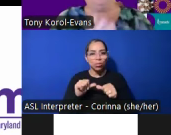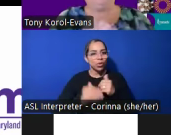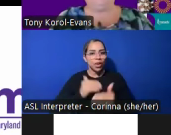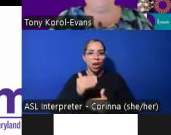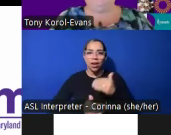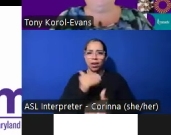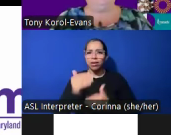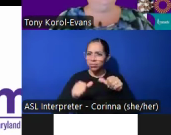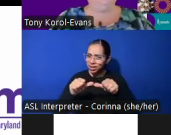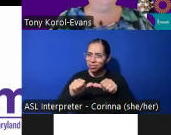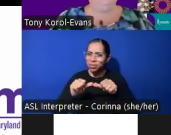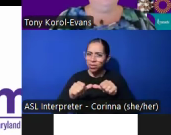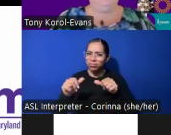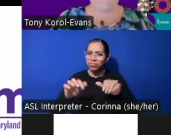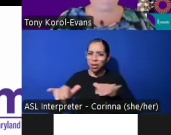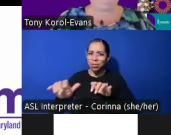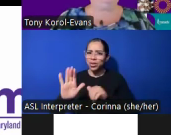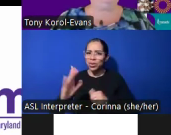those questions coming.